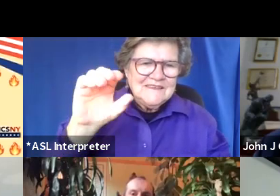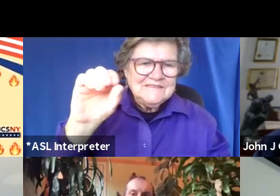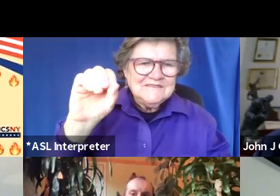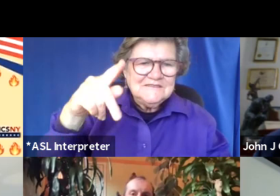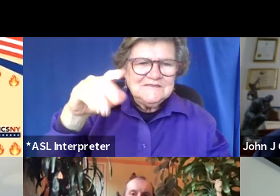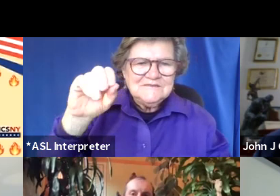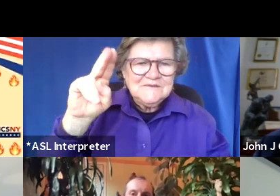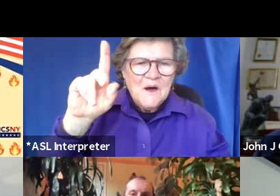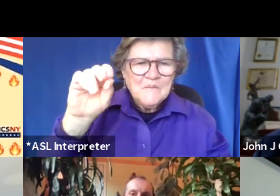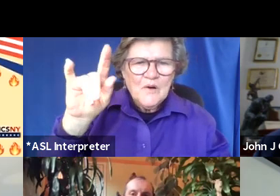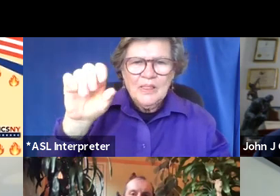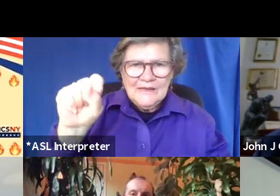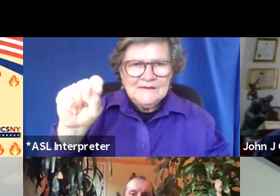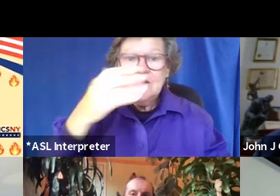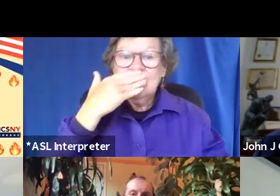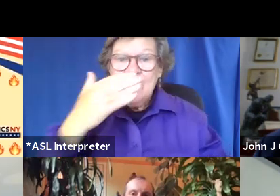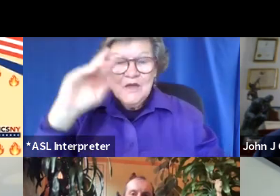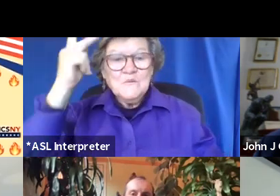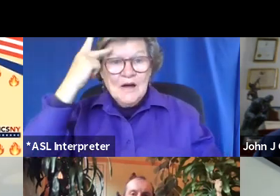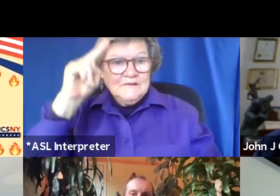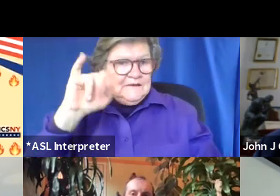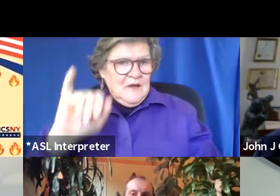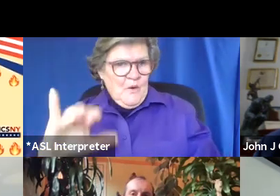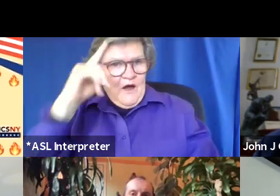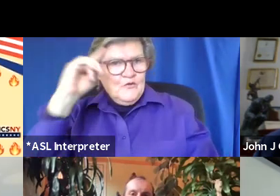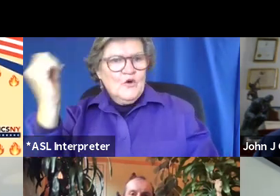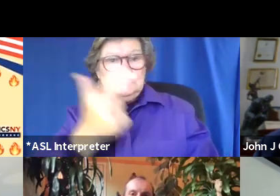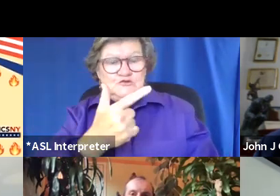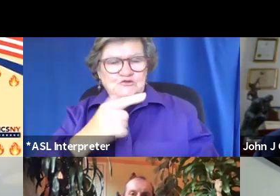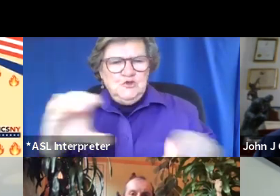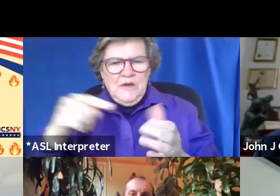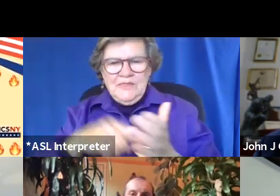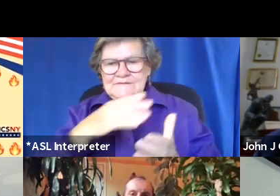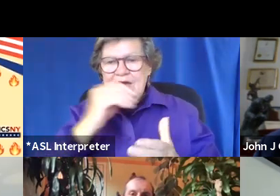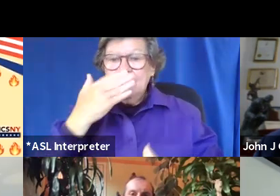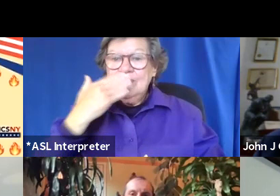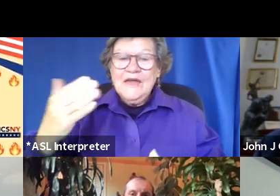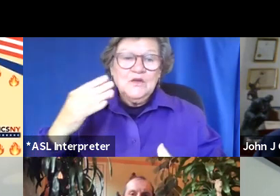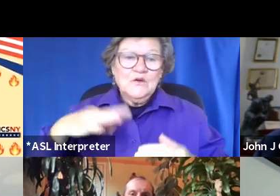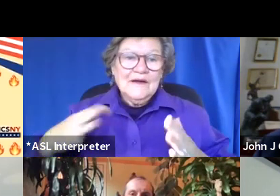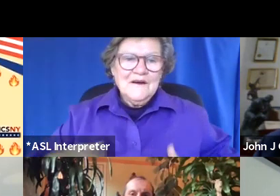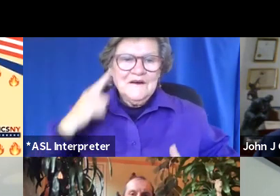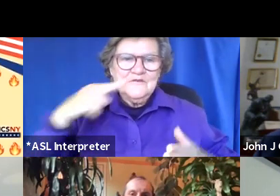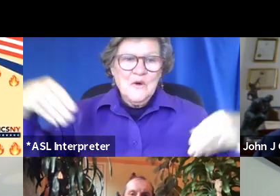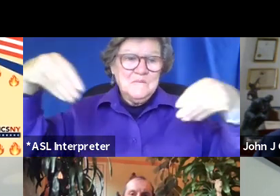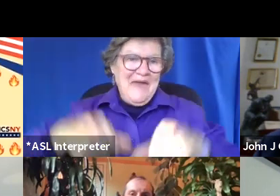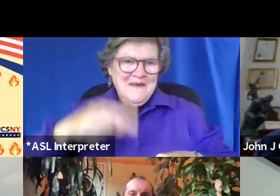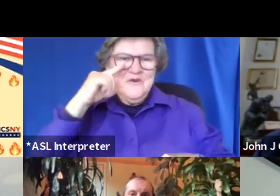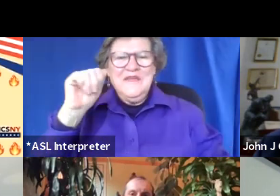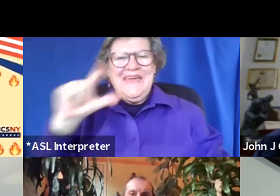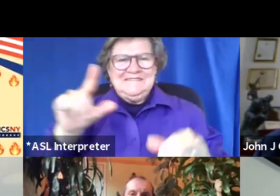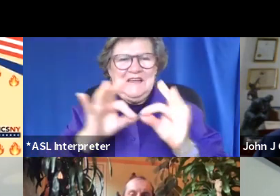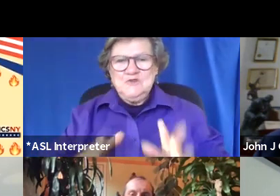this debate and forum. I really appreciate all the work that you're doing. And thanks to my fellow candidates for chipping in for the ASL interpreters. Really appreciate